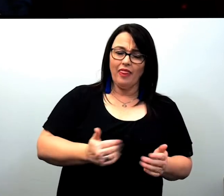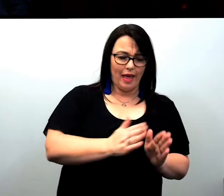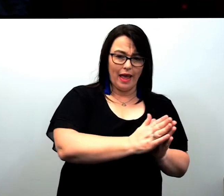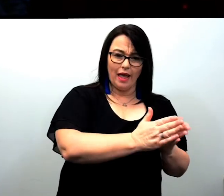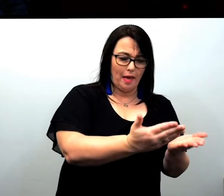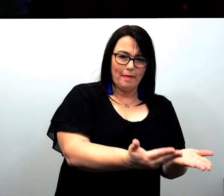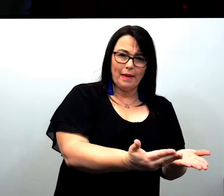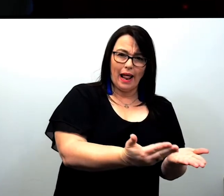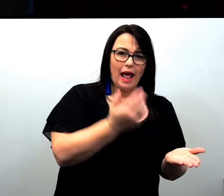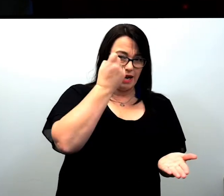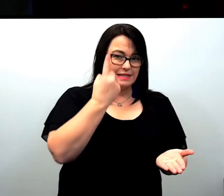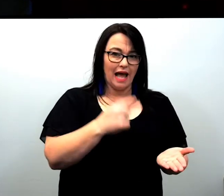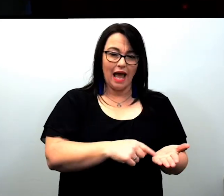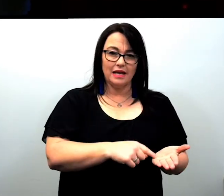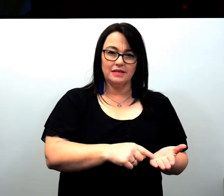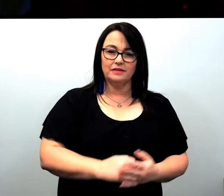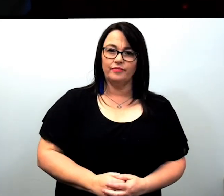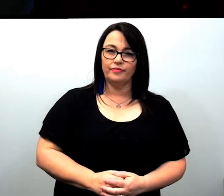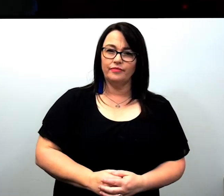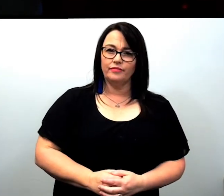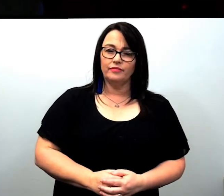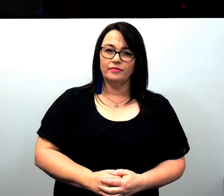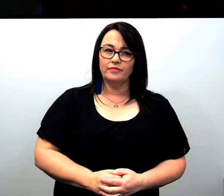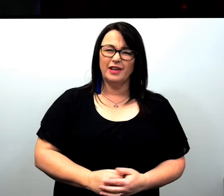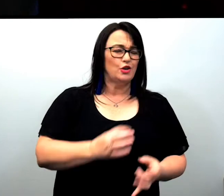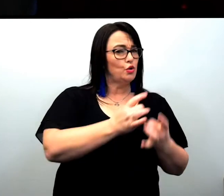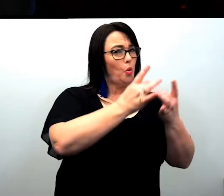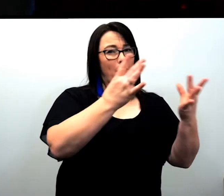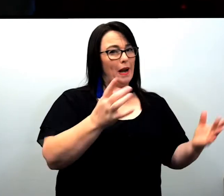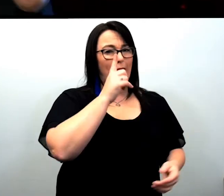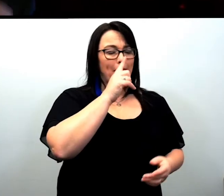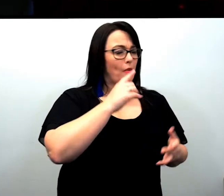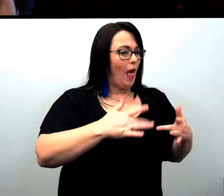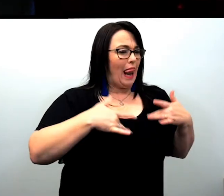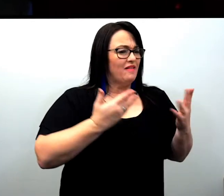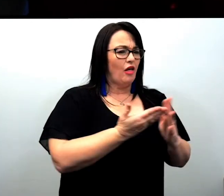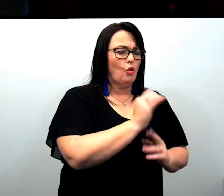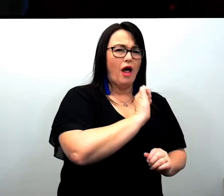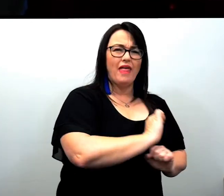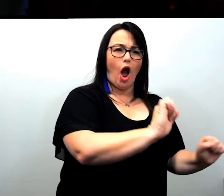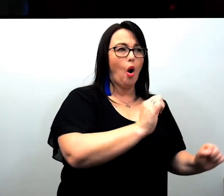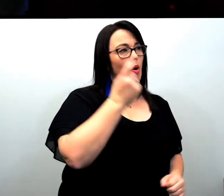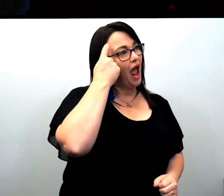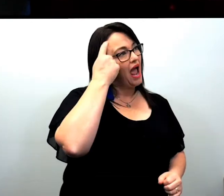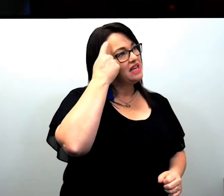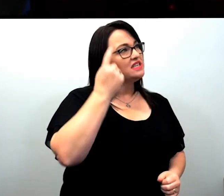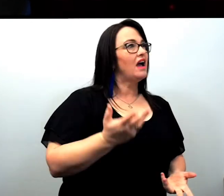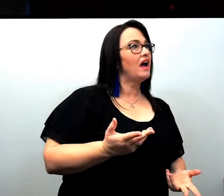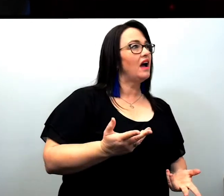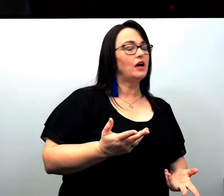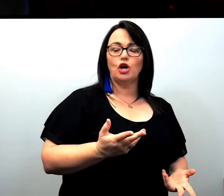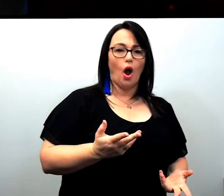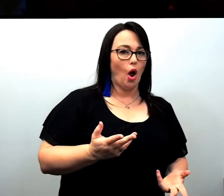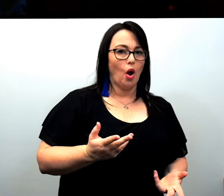by humanistic thinking rather than what the Word of God says. It's the Word of God that we base our life